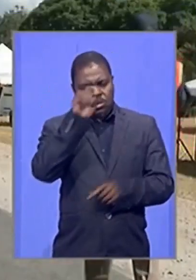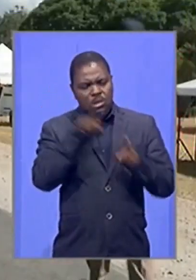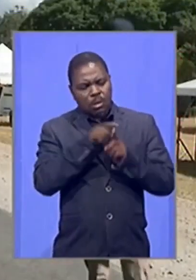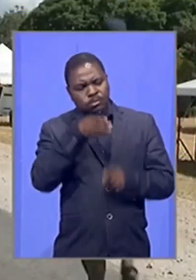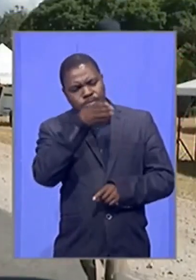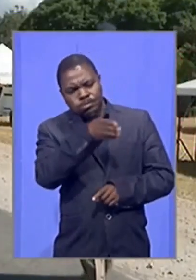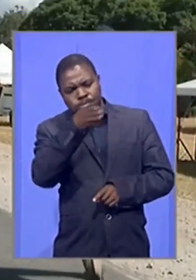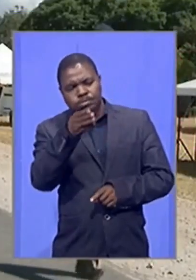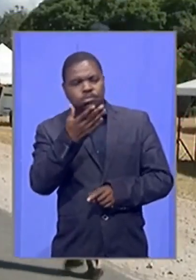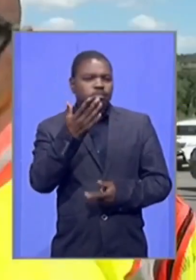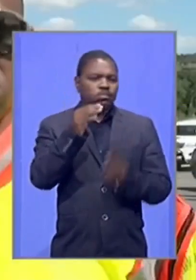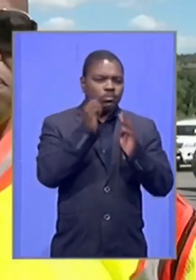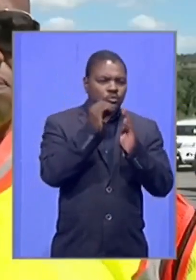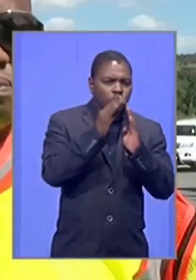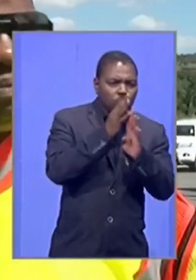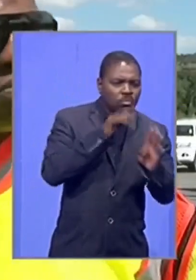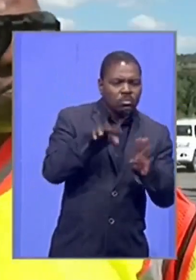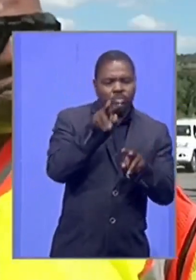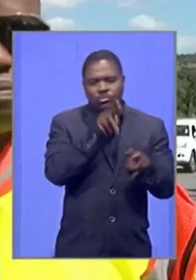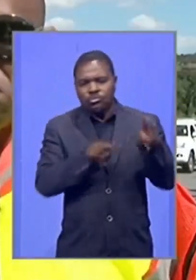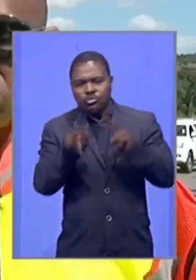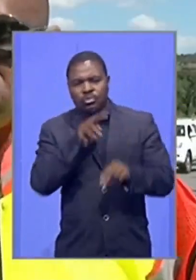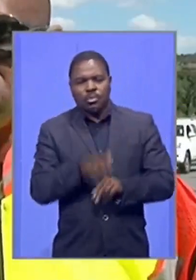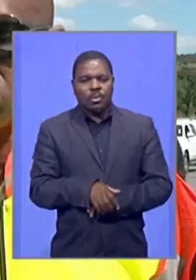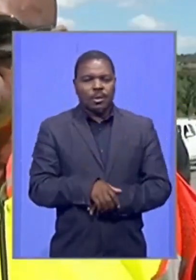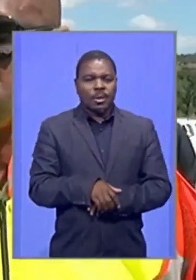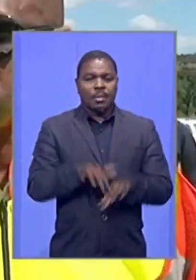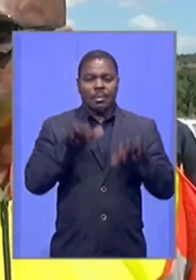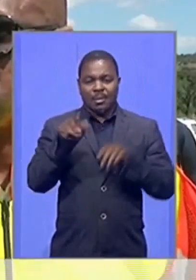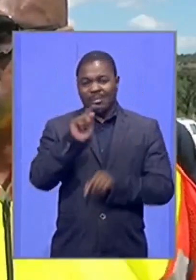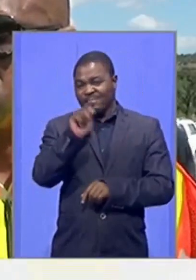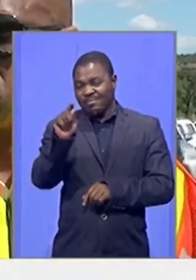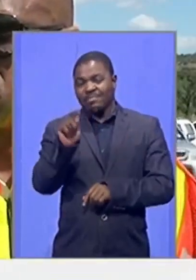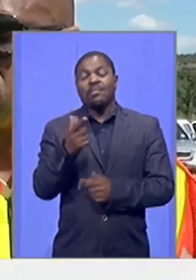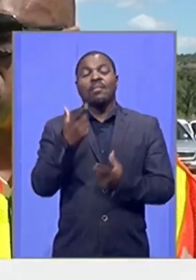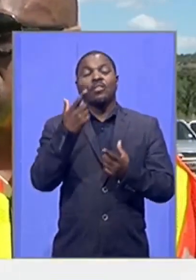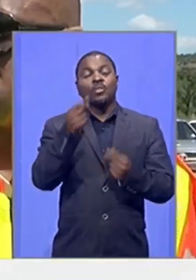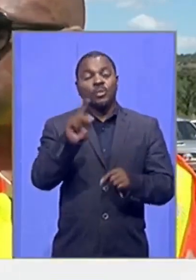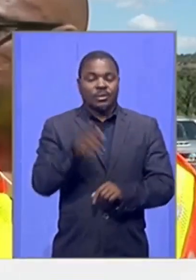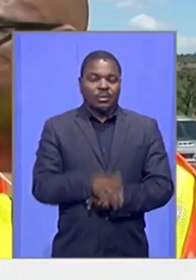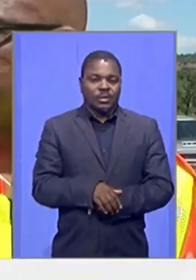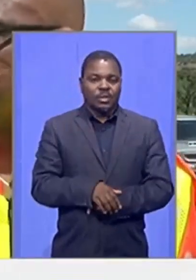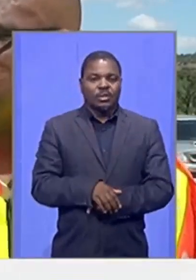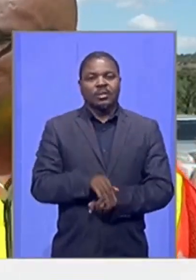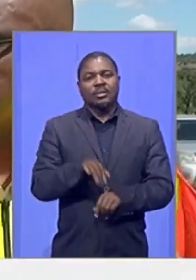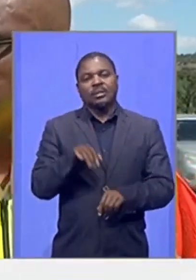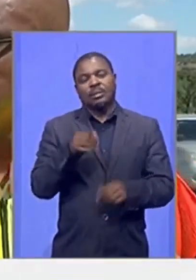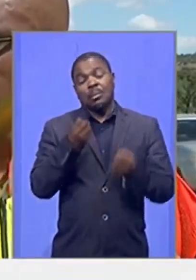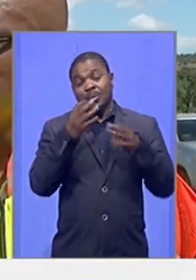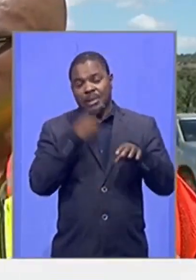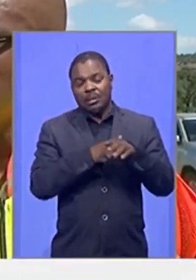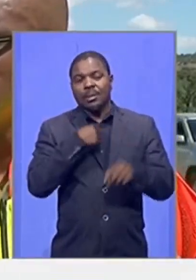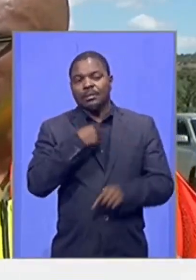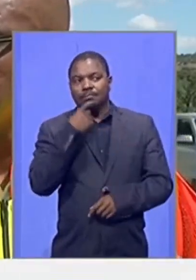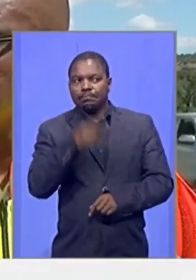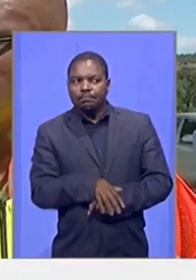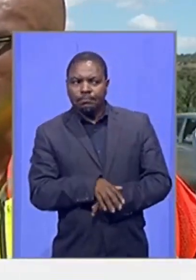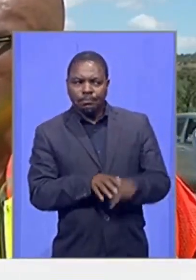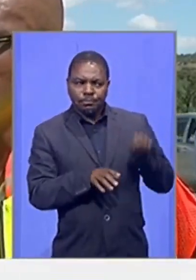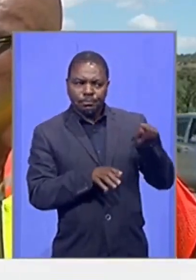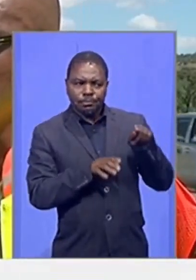maemo makeisheneng. People have tendency of saying they will only respect